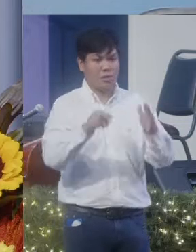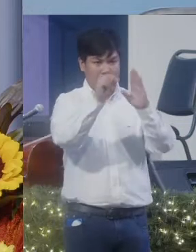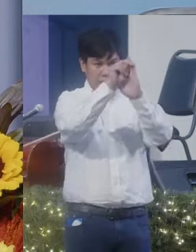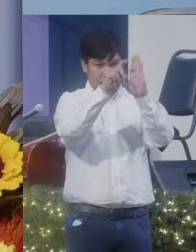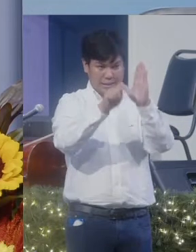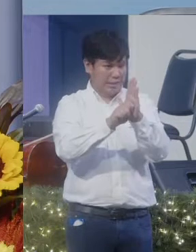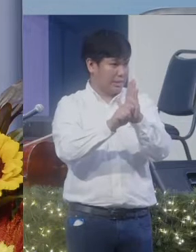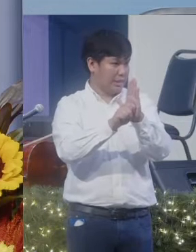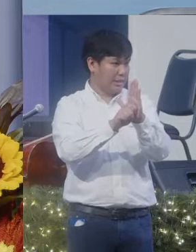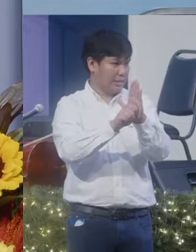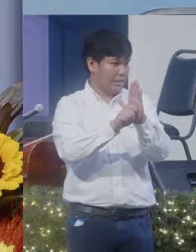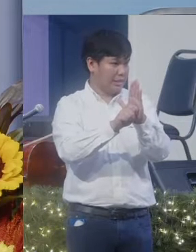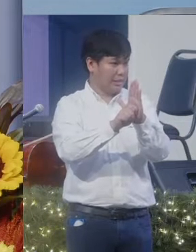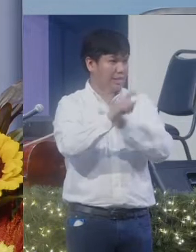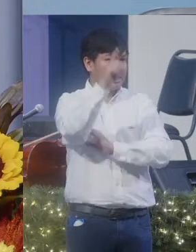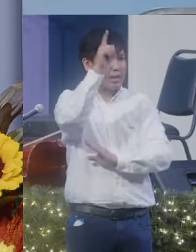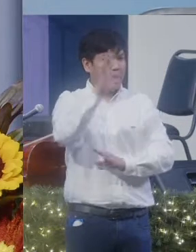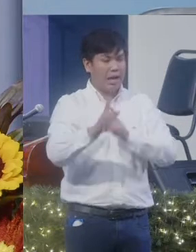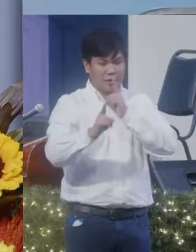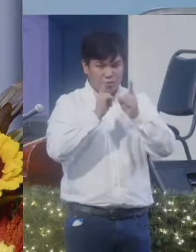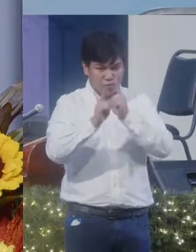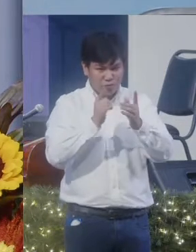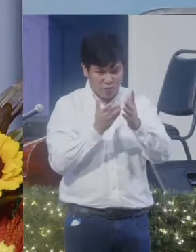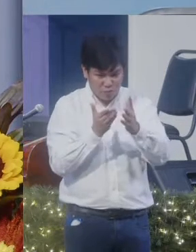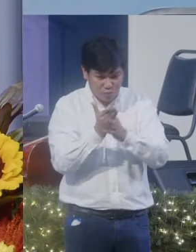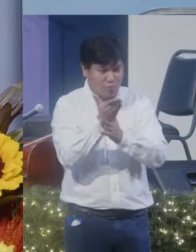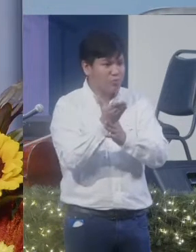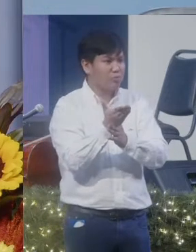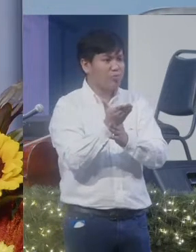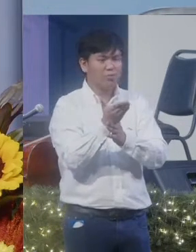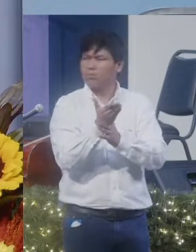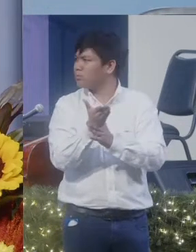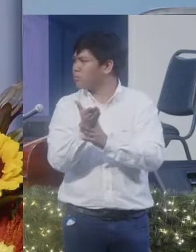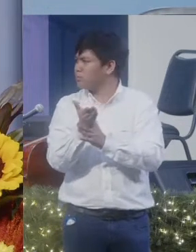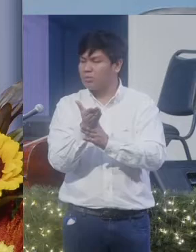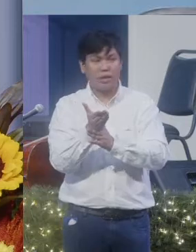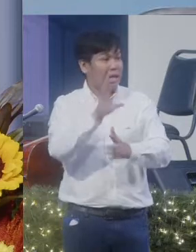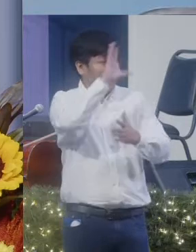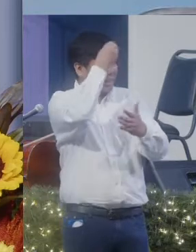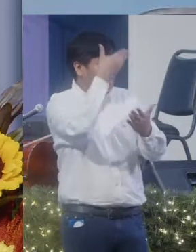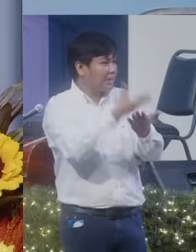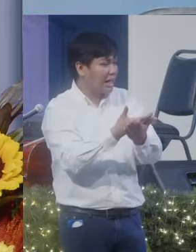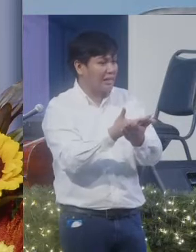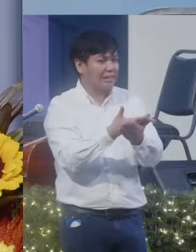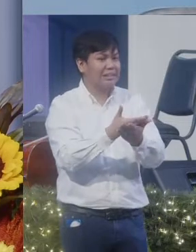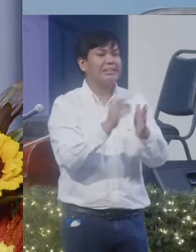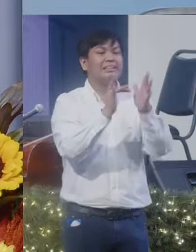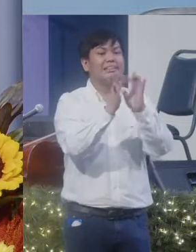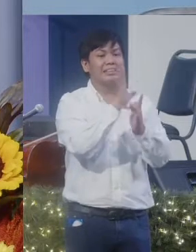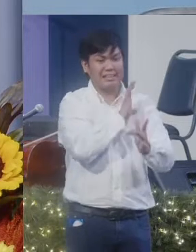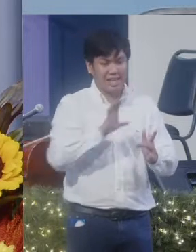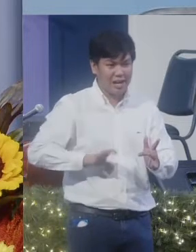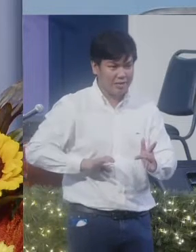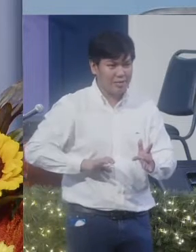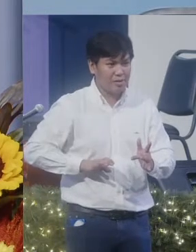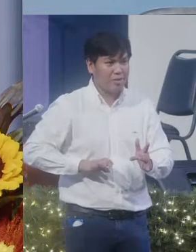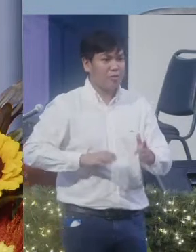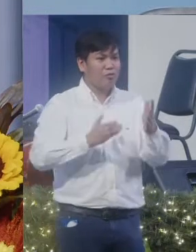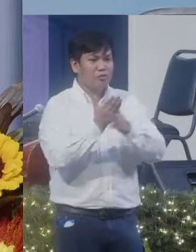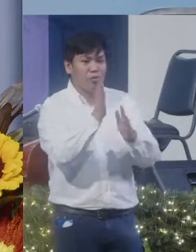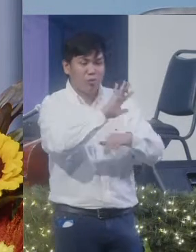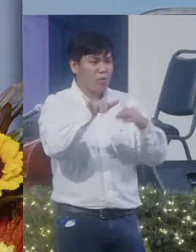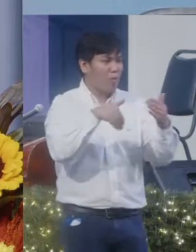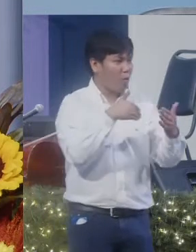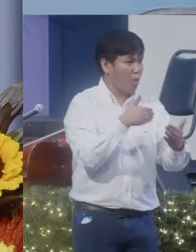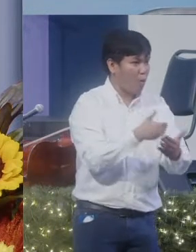Testament, He has spoken to us by His Son, whom He appointed the heir of all things, through whom